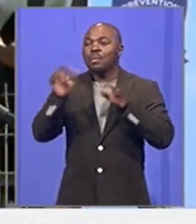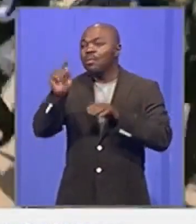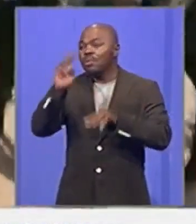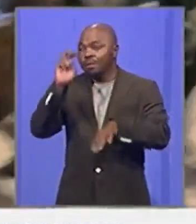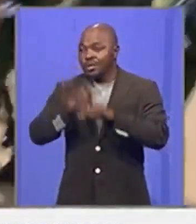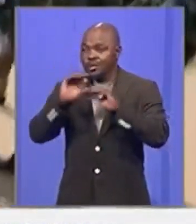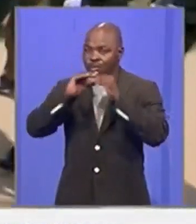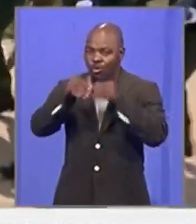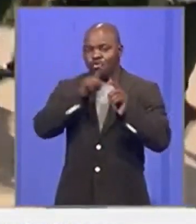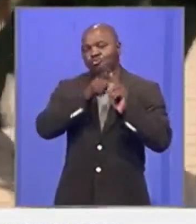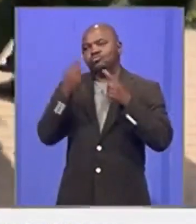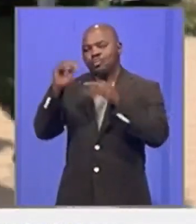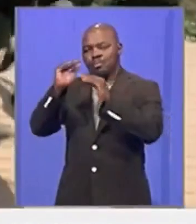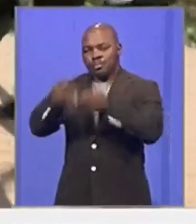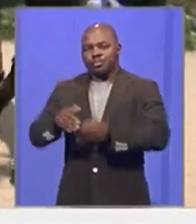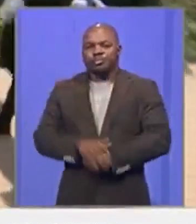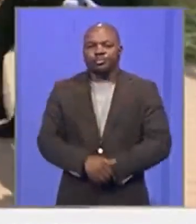protection.